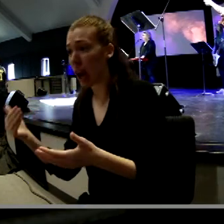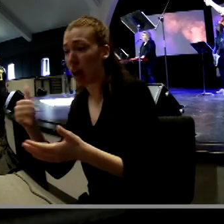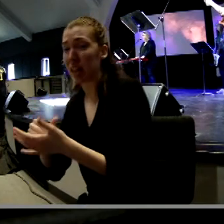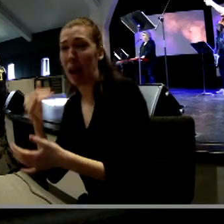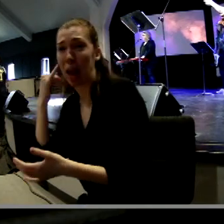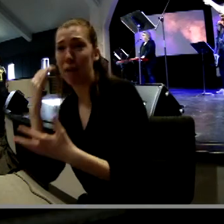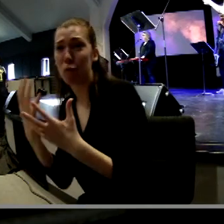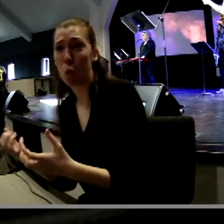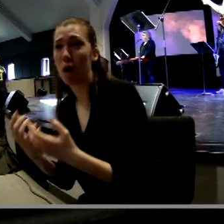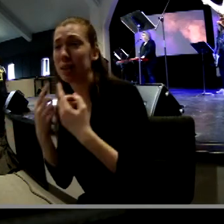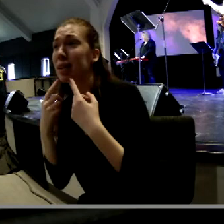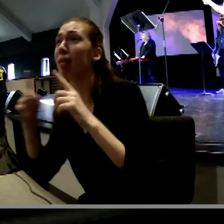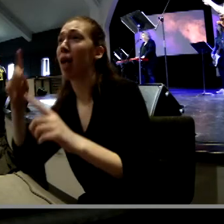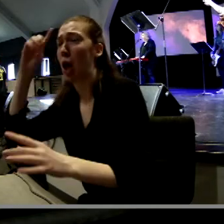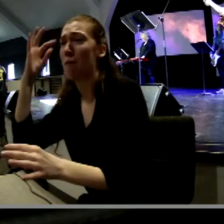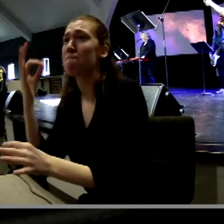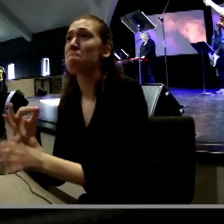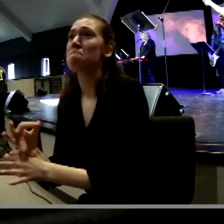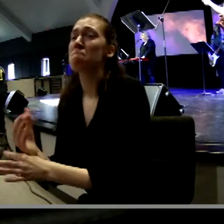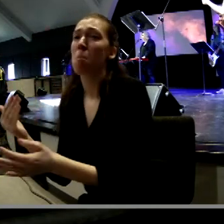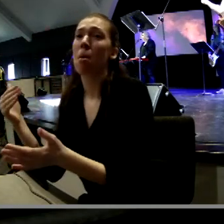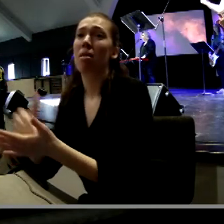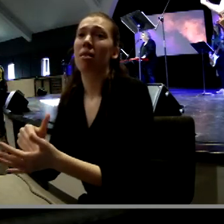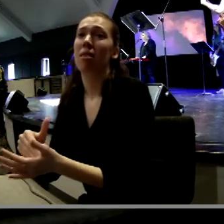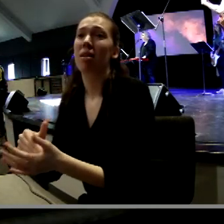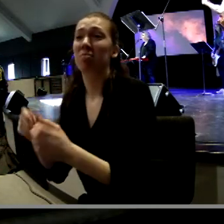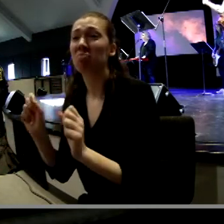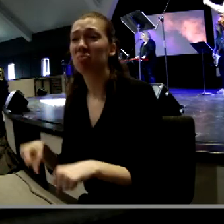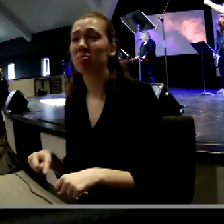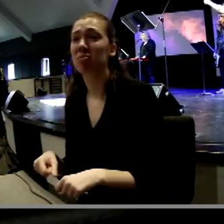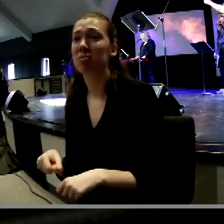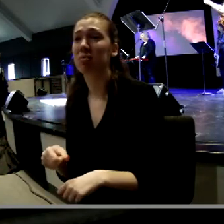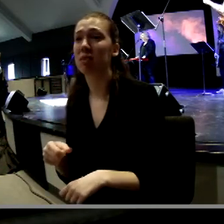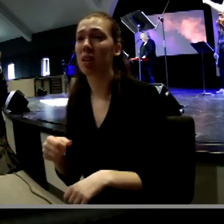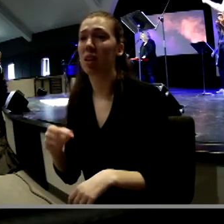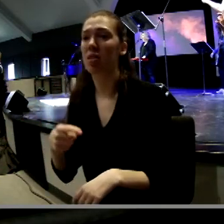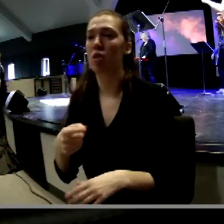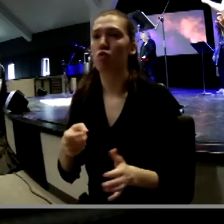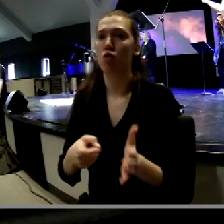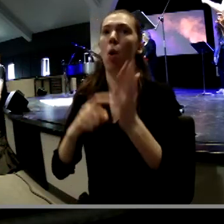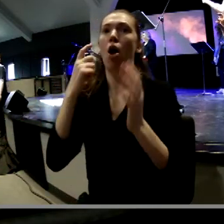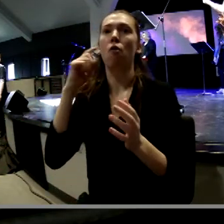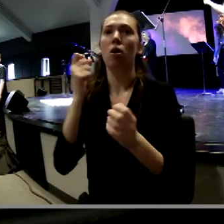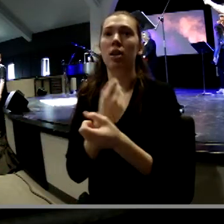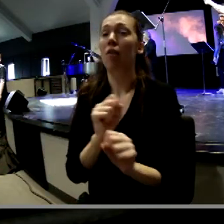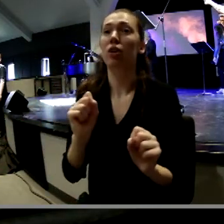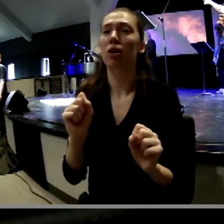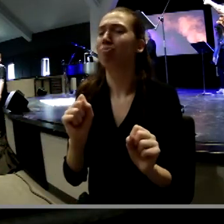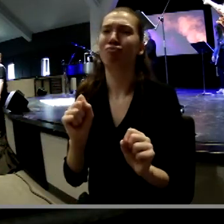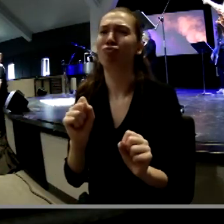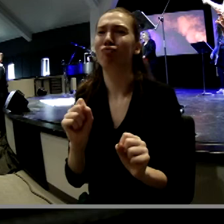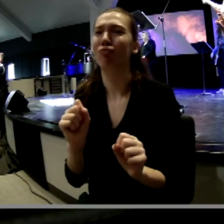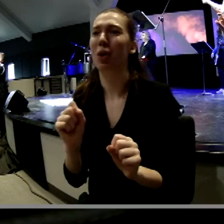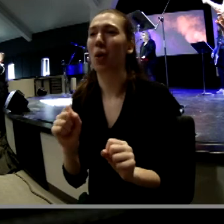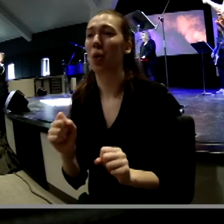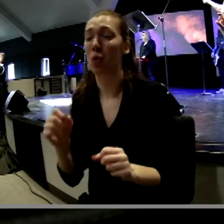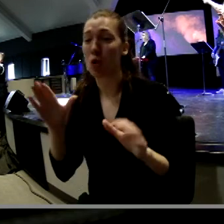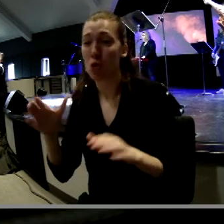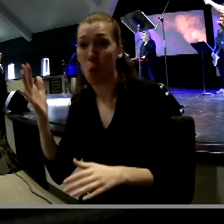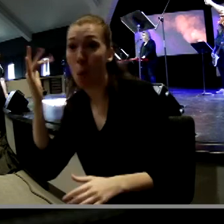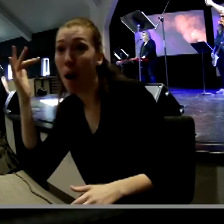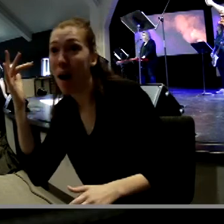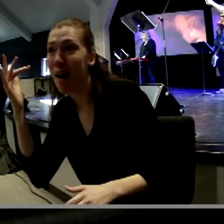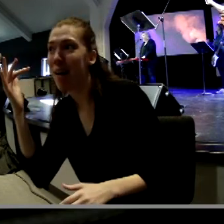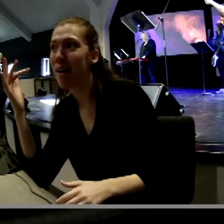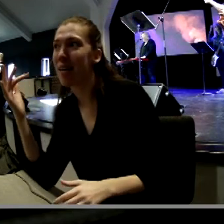and journey with you in that. You don't do this for salvation. You do this because you're saved. You don't go to a